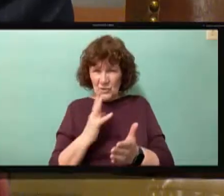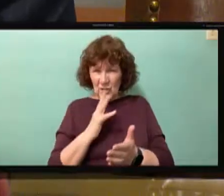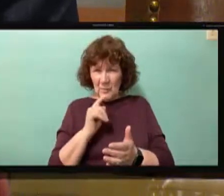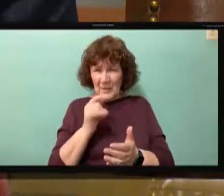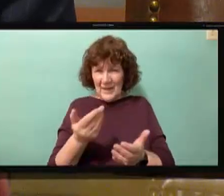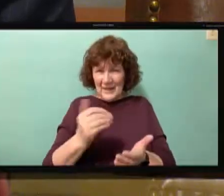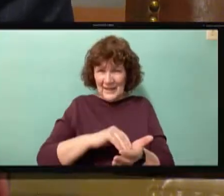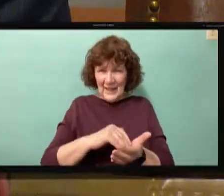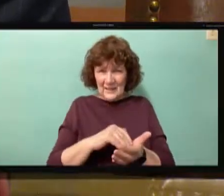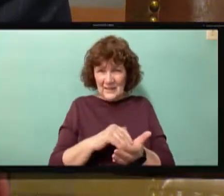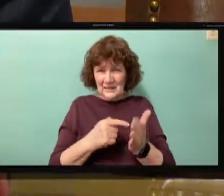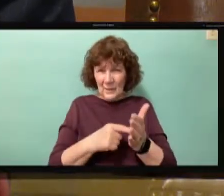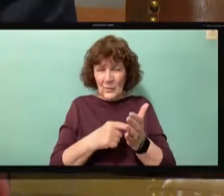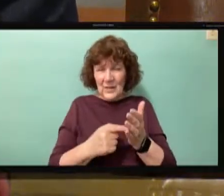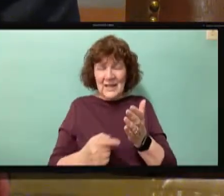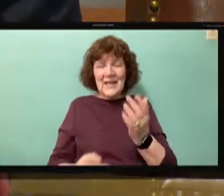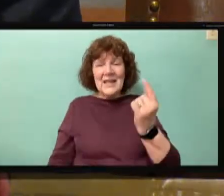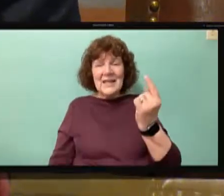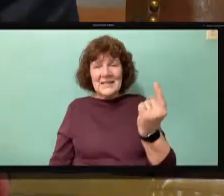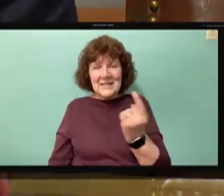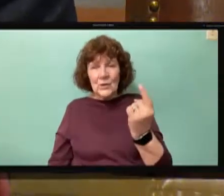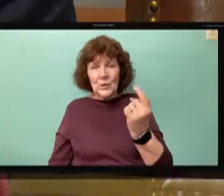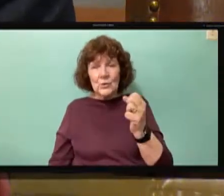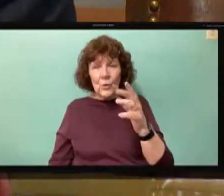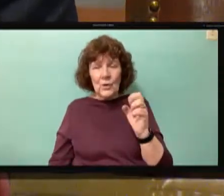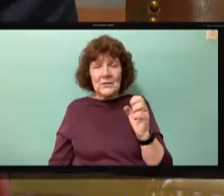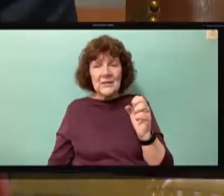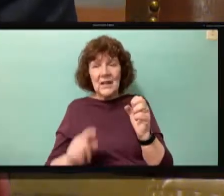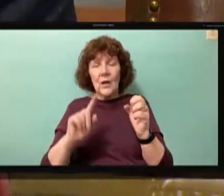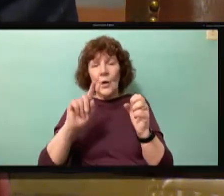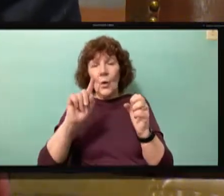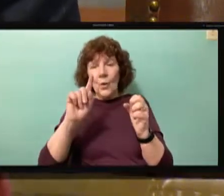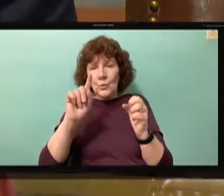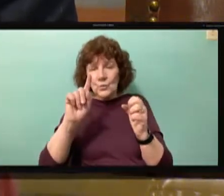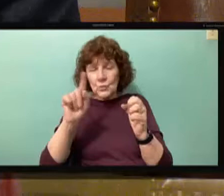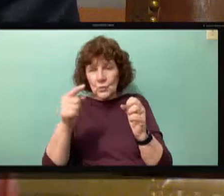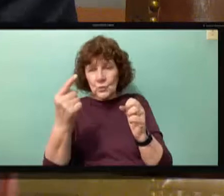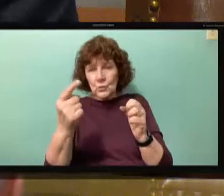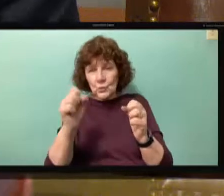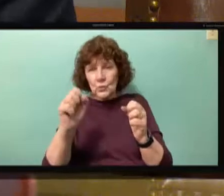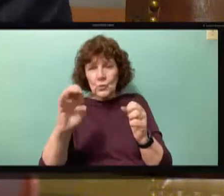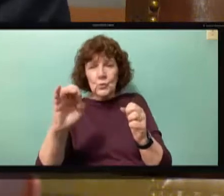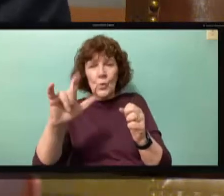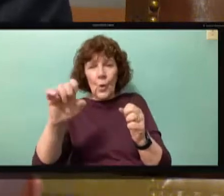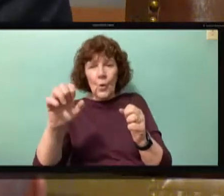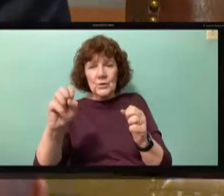example of what a single source would be versus a working example, of a sole source, to have kind of a